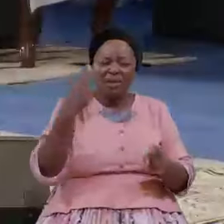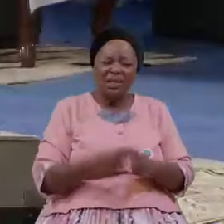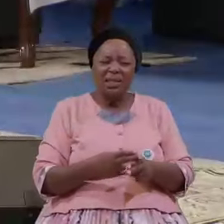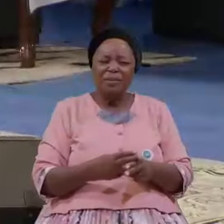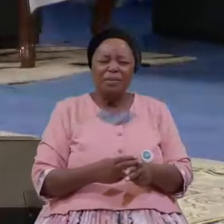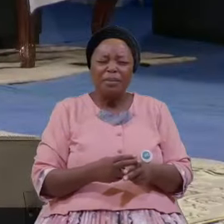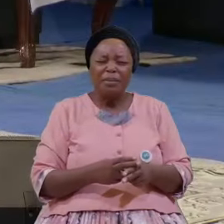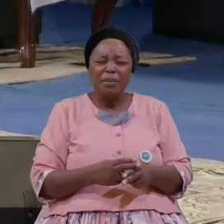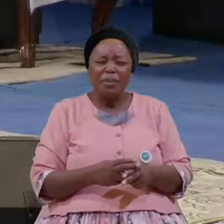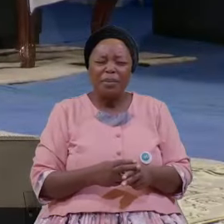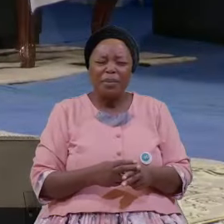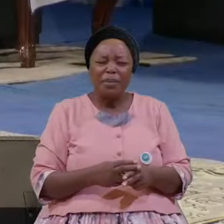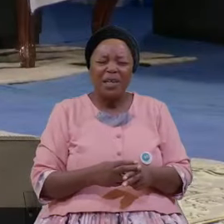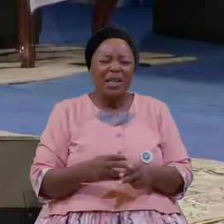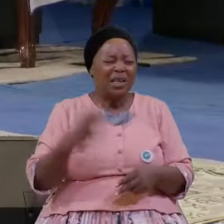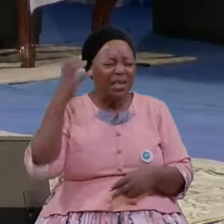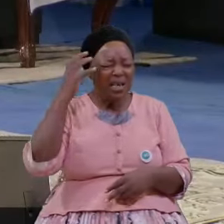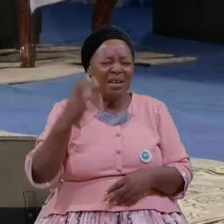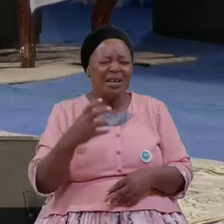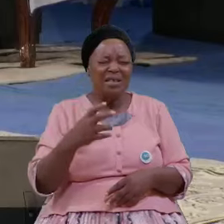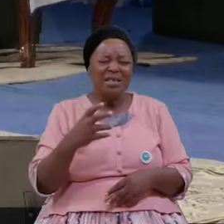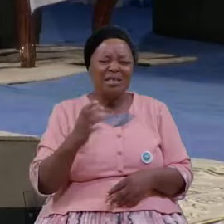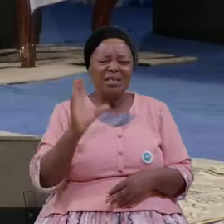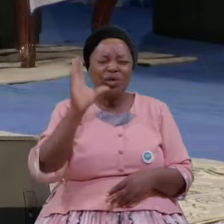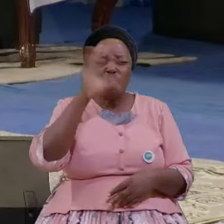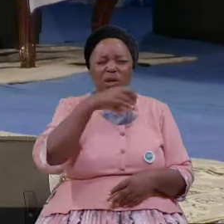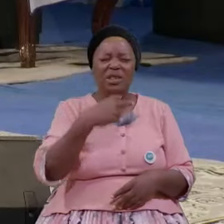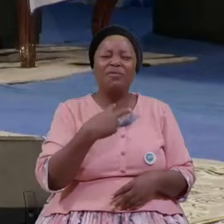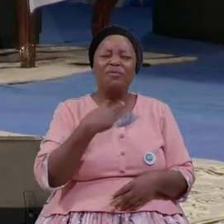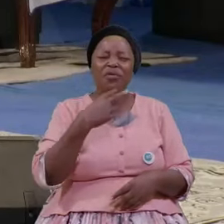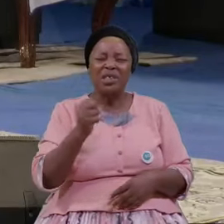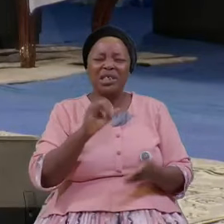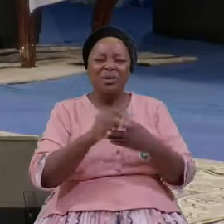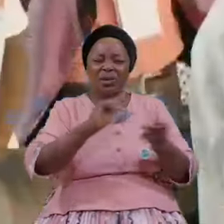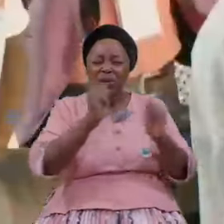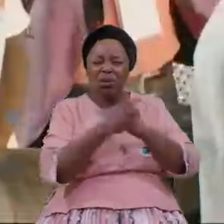strange voices that will turn you mad, vanish away.